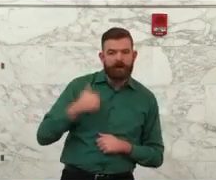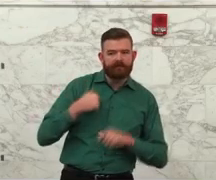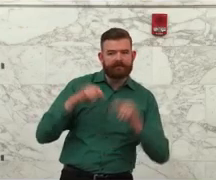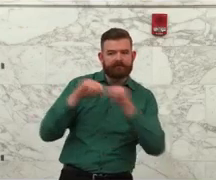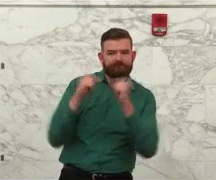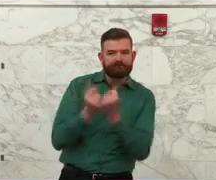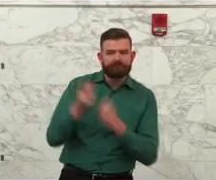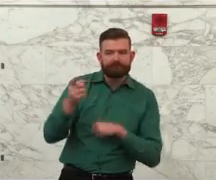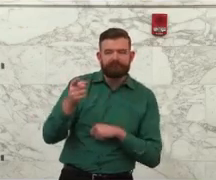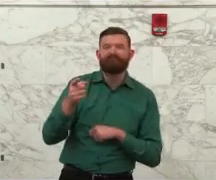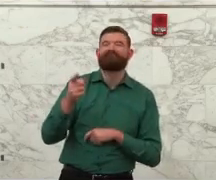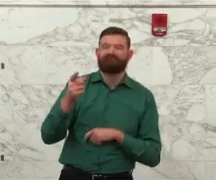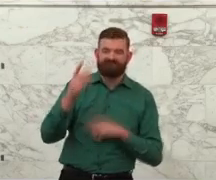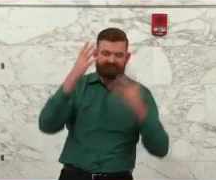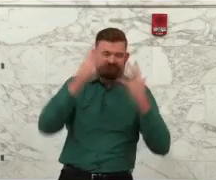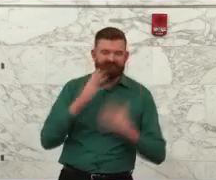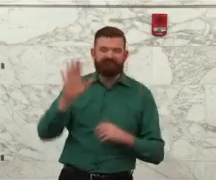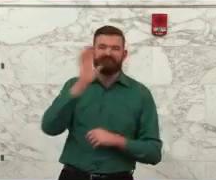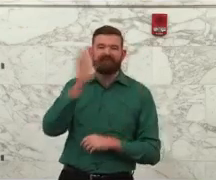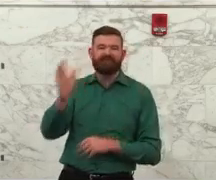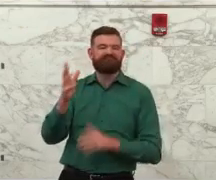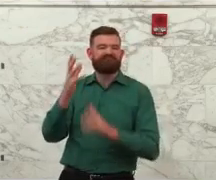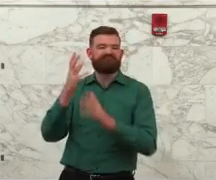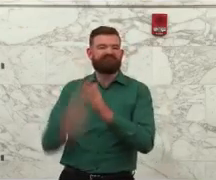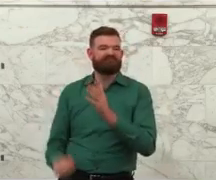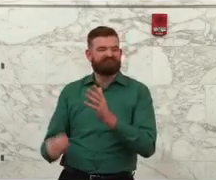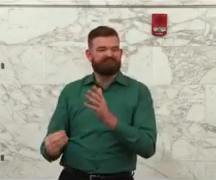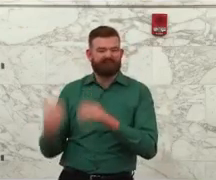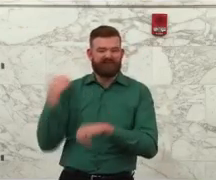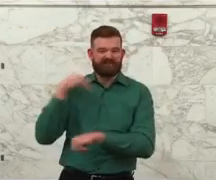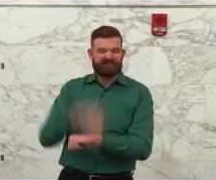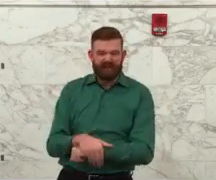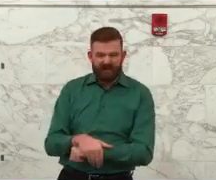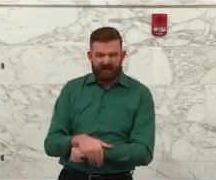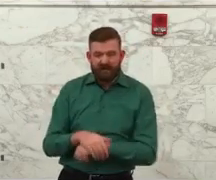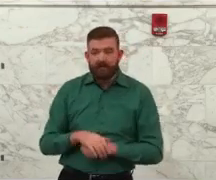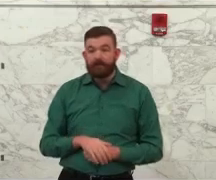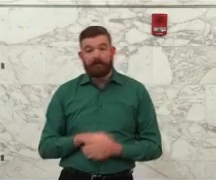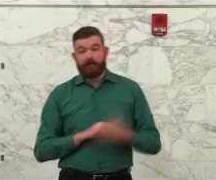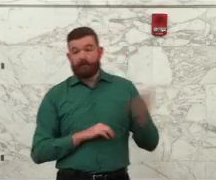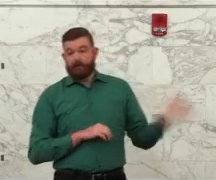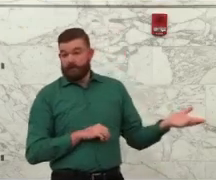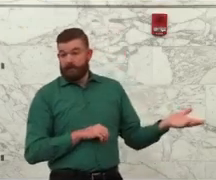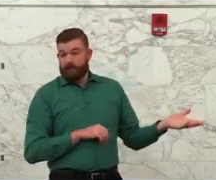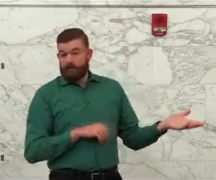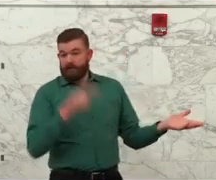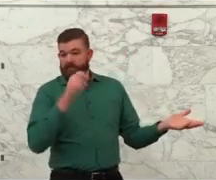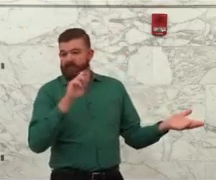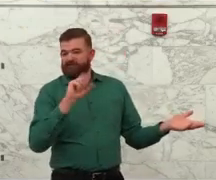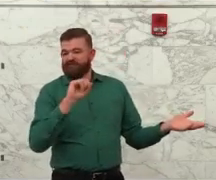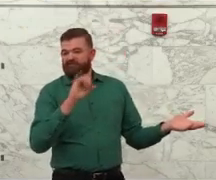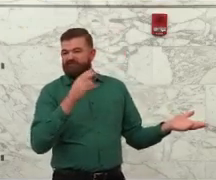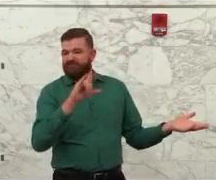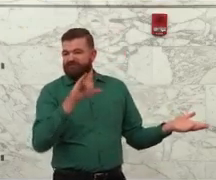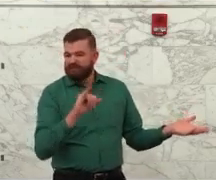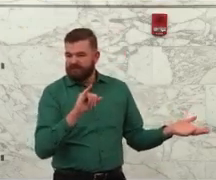as you can imagine. Judy and Pat and Jamal will likely have